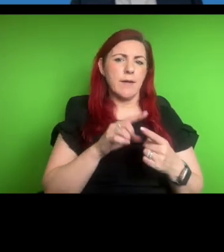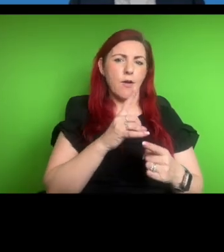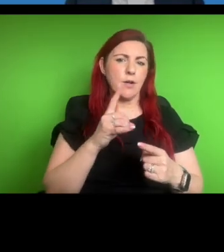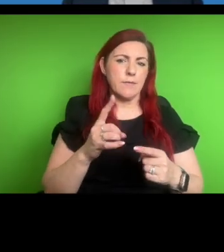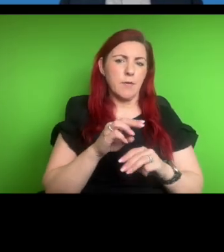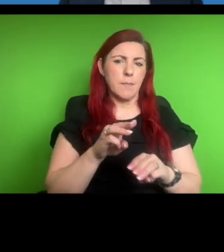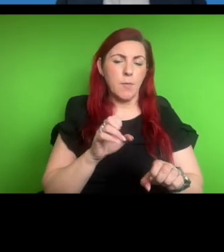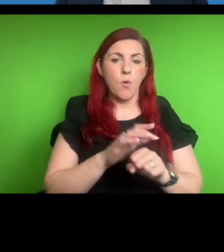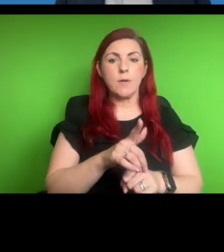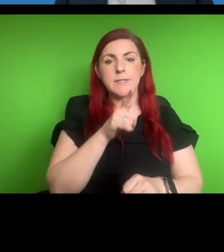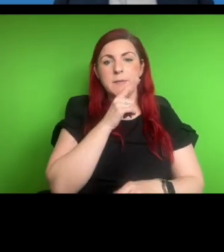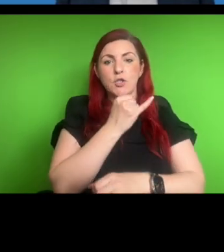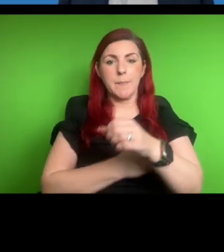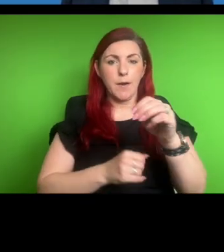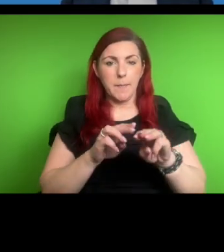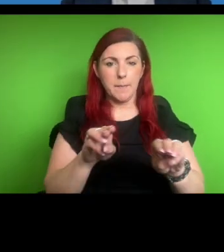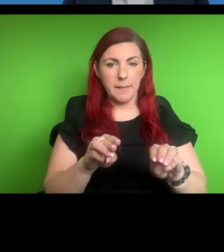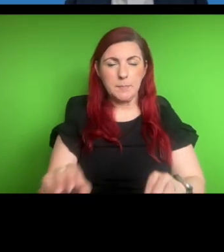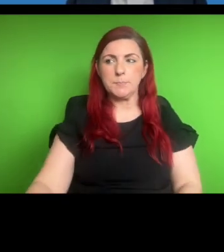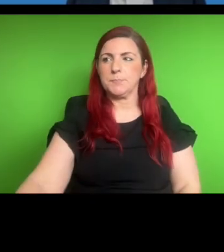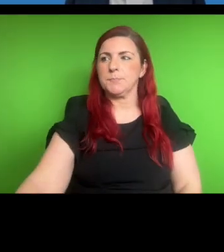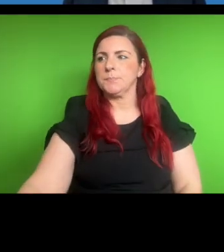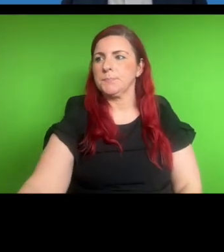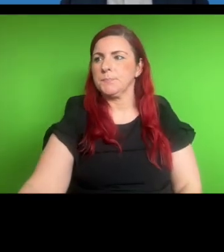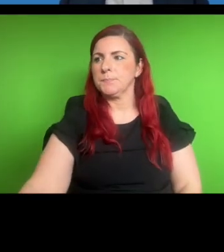So it's a brand new service that is being